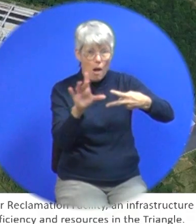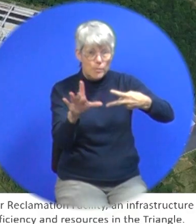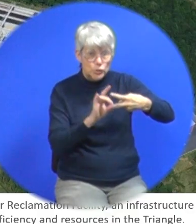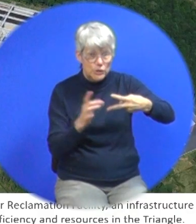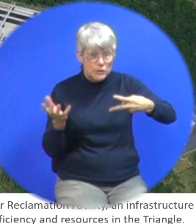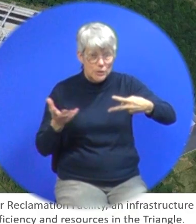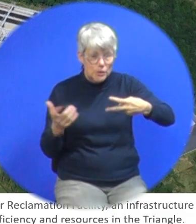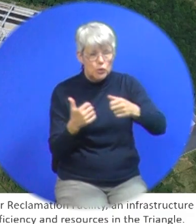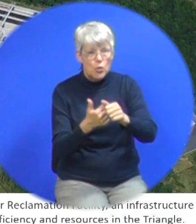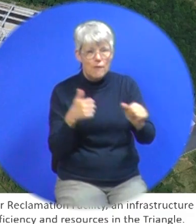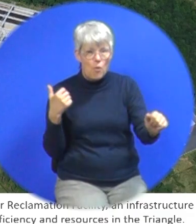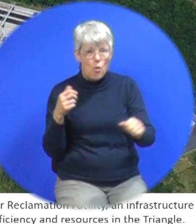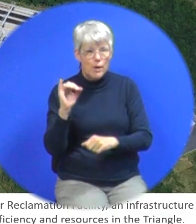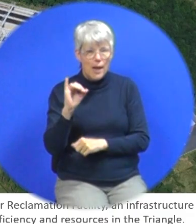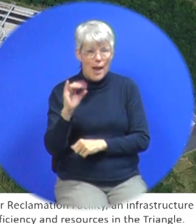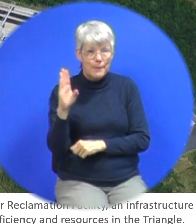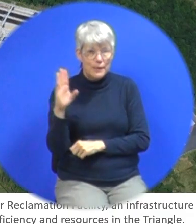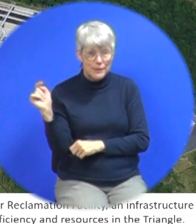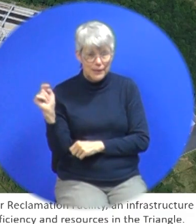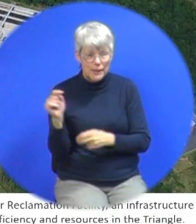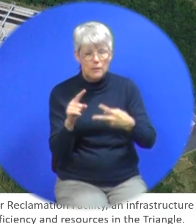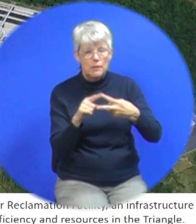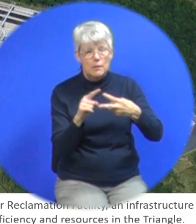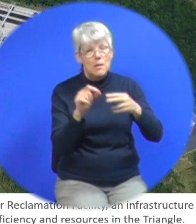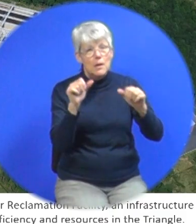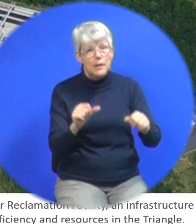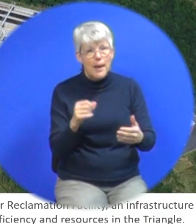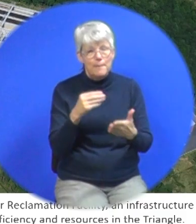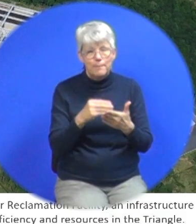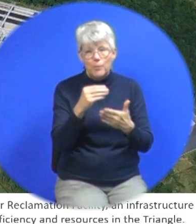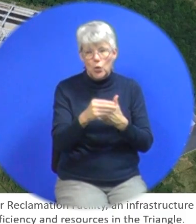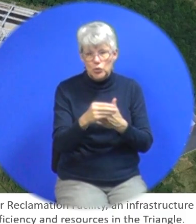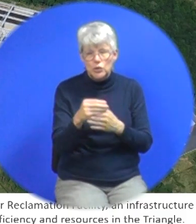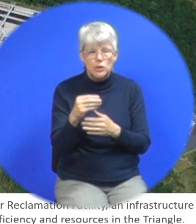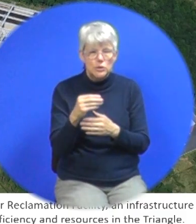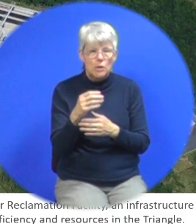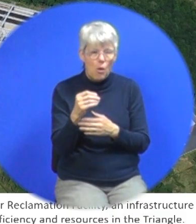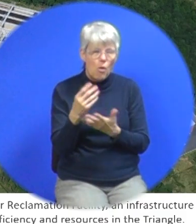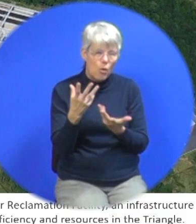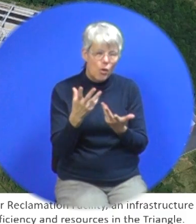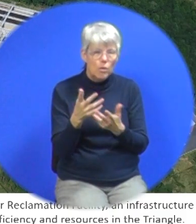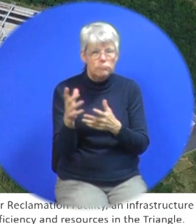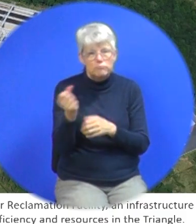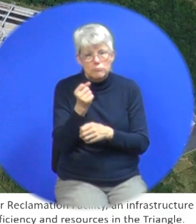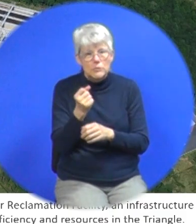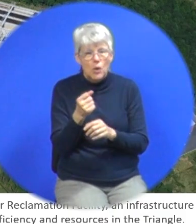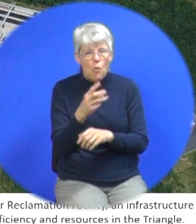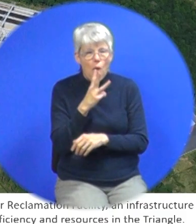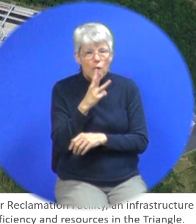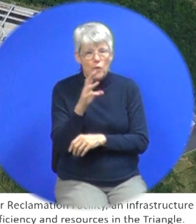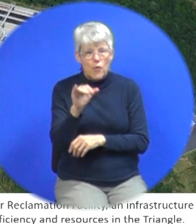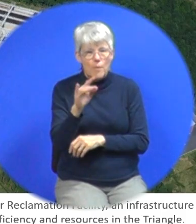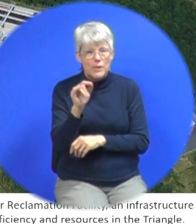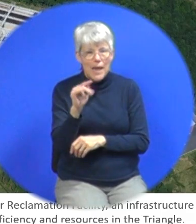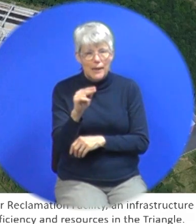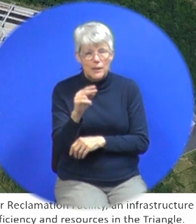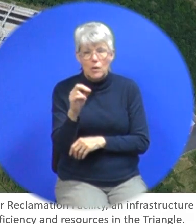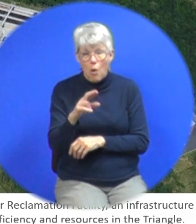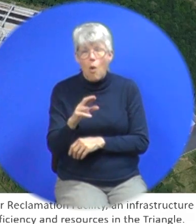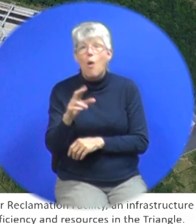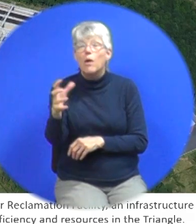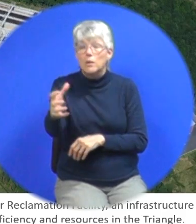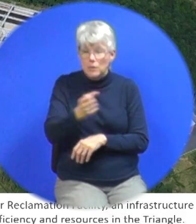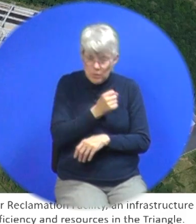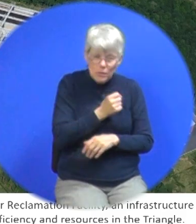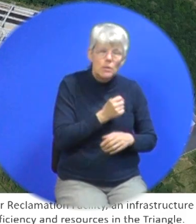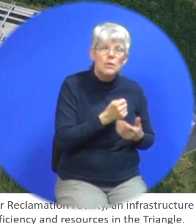avoid this IBT. One is to purchase or take water from the Yadkin River Basin, or return the water after they've used it